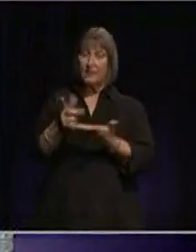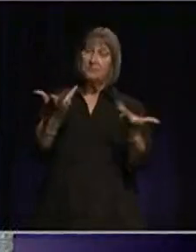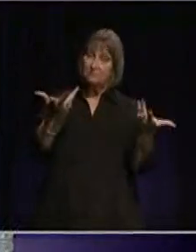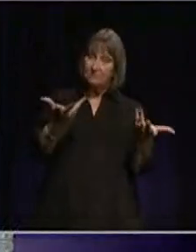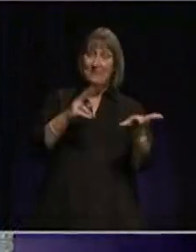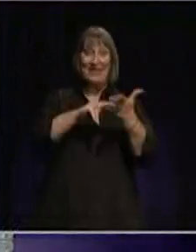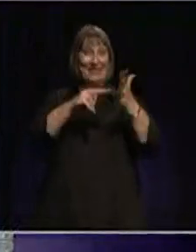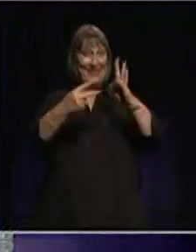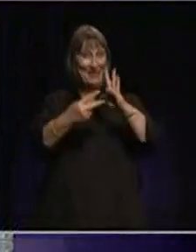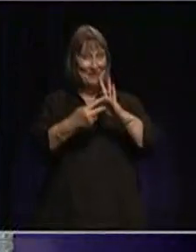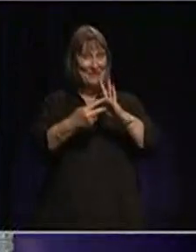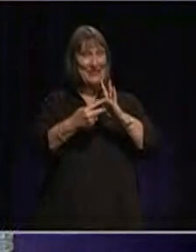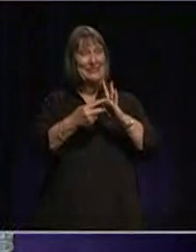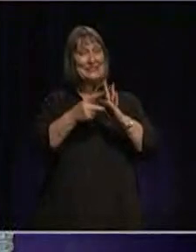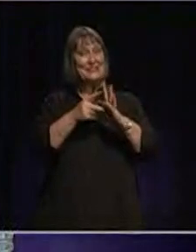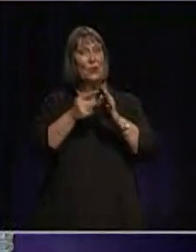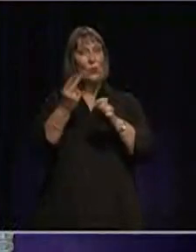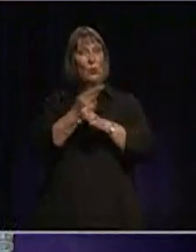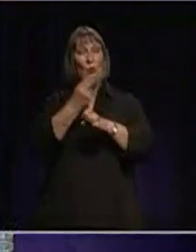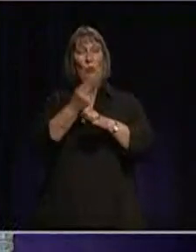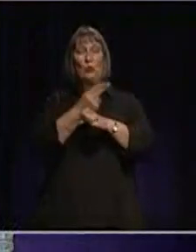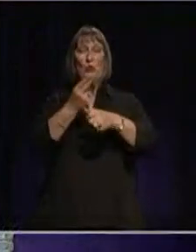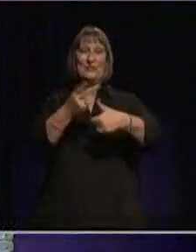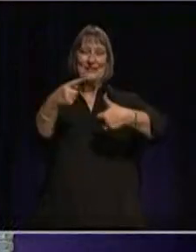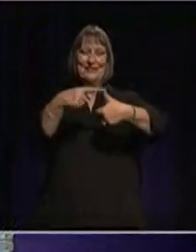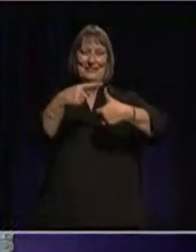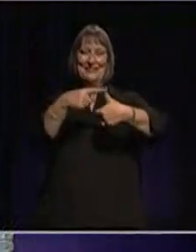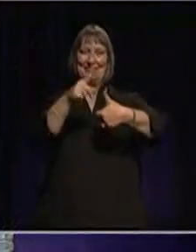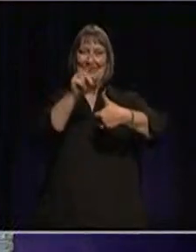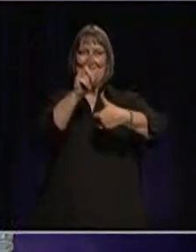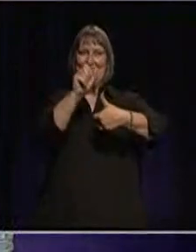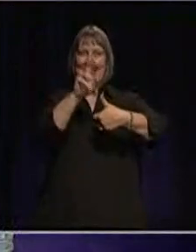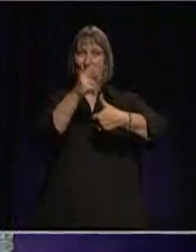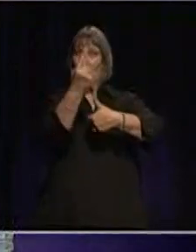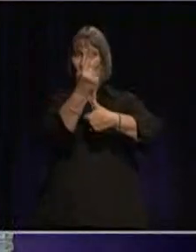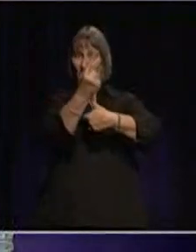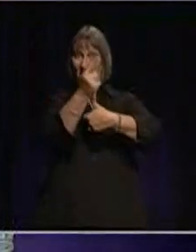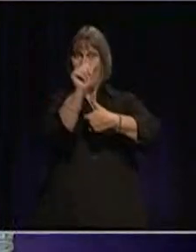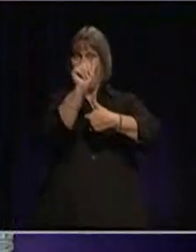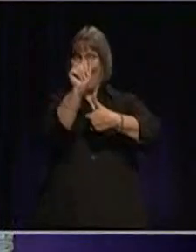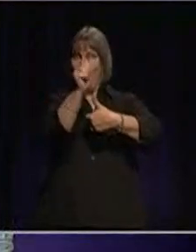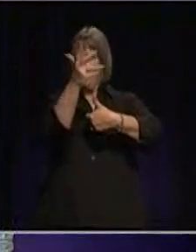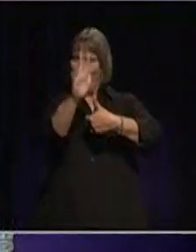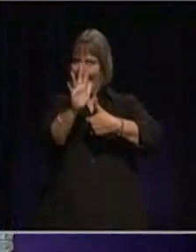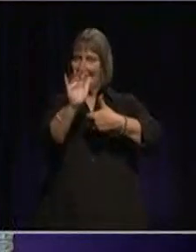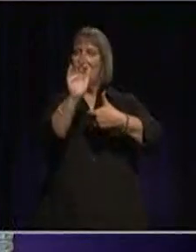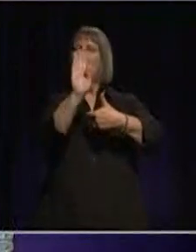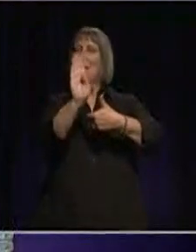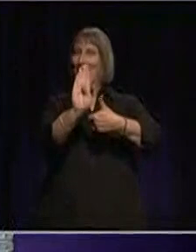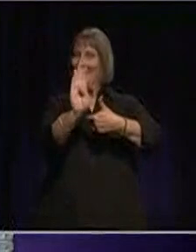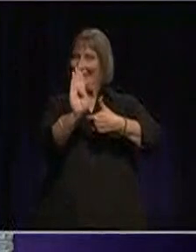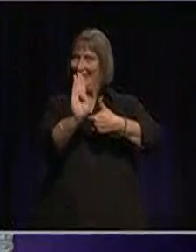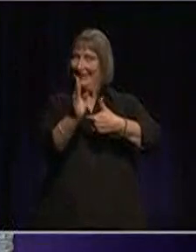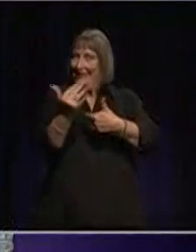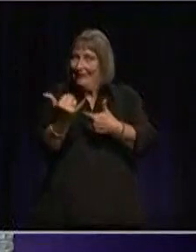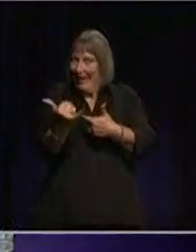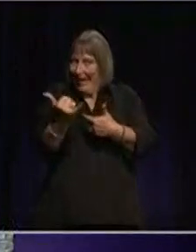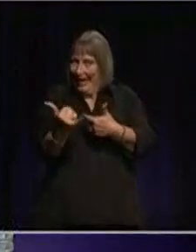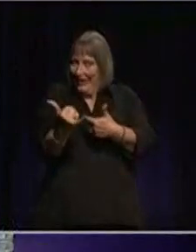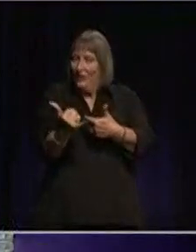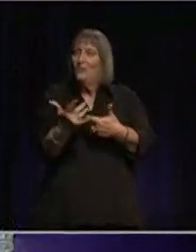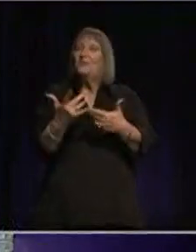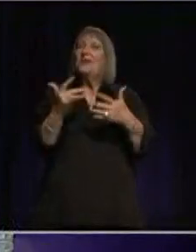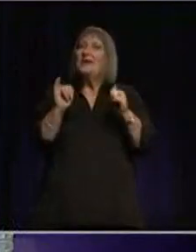are getting through our Tier 1B patient population at UT Health, and we are starting to work closely